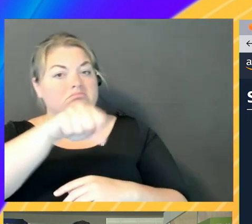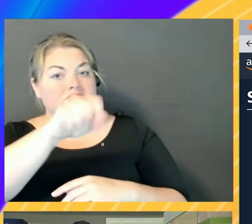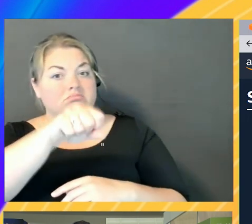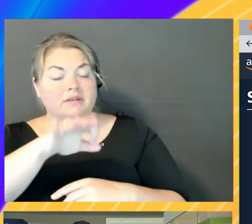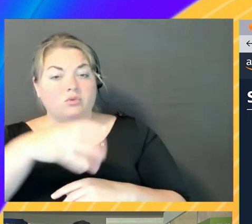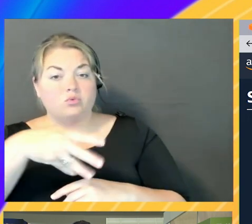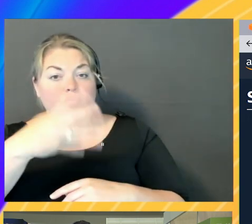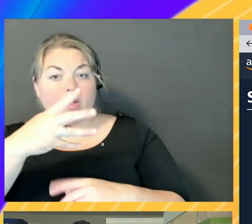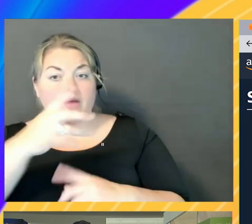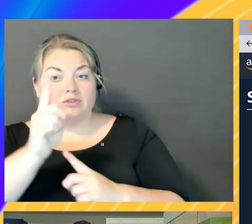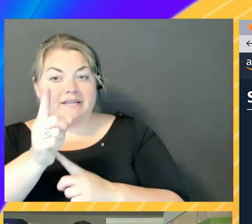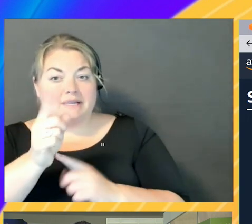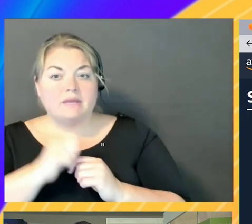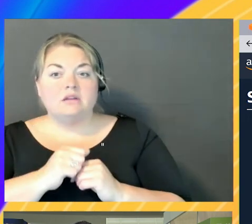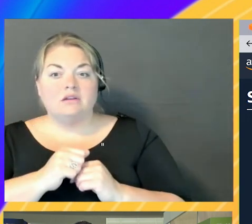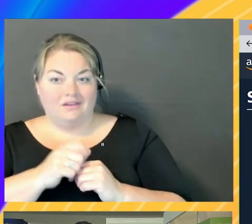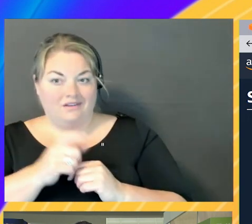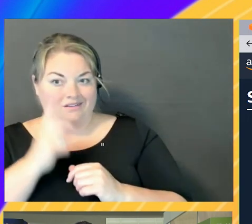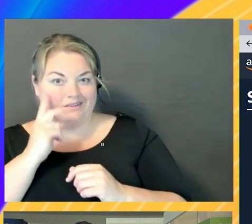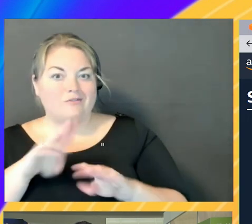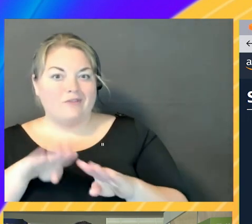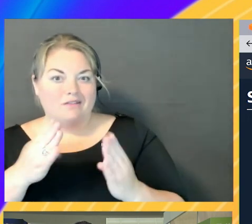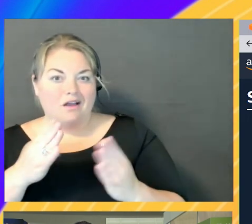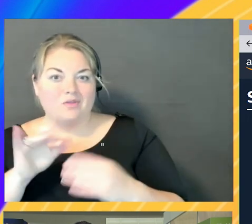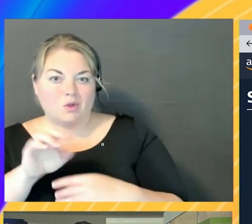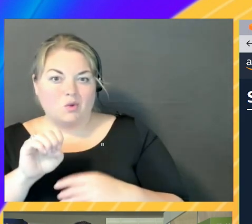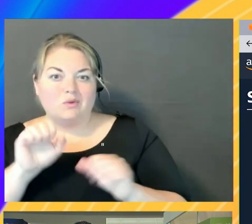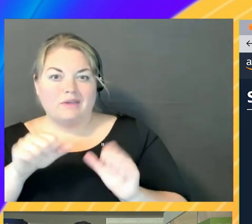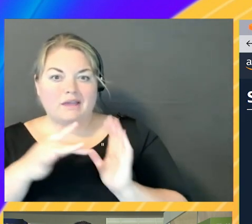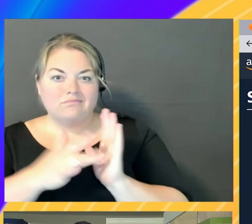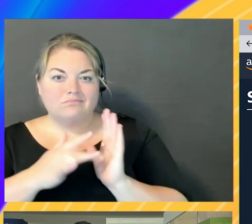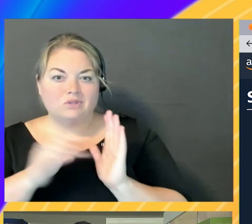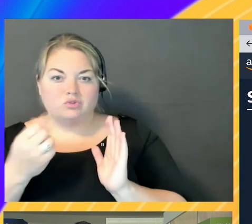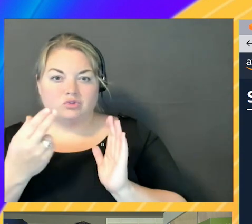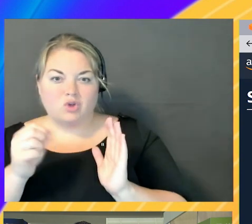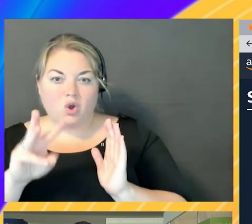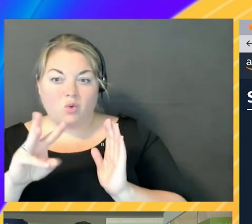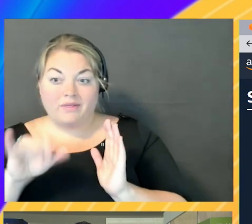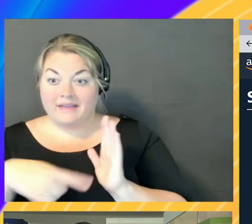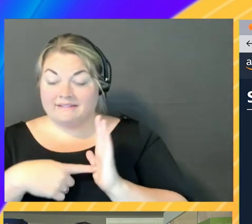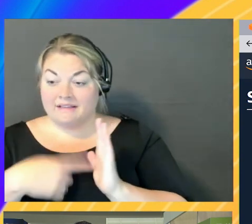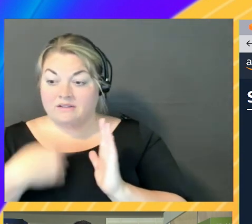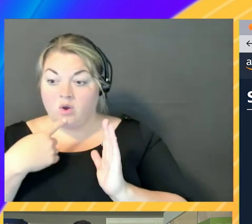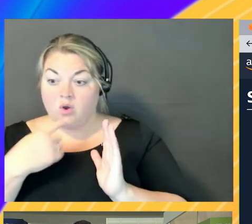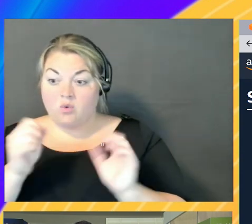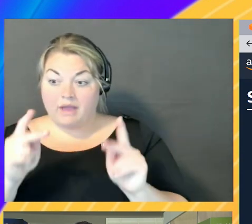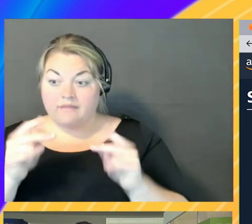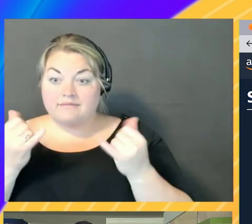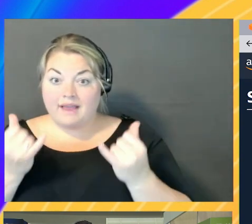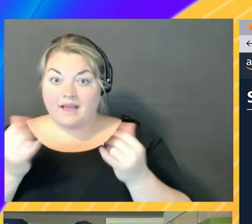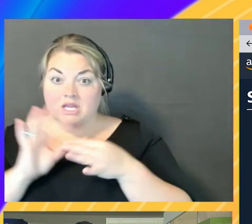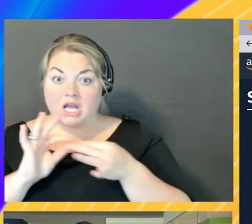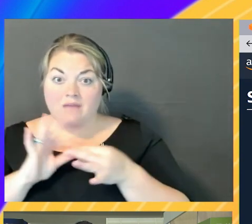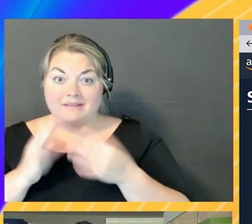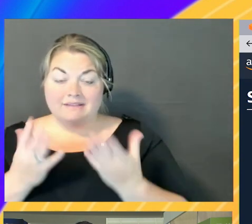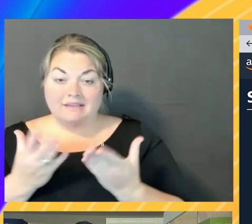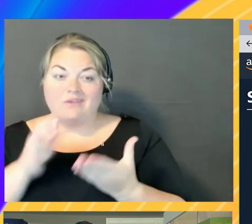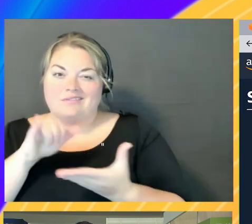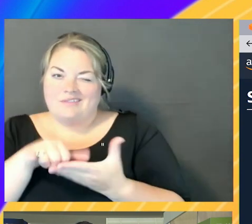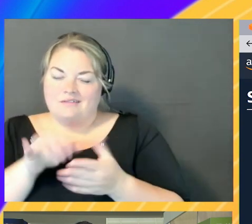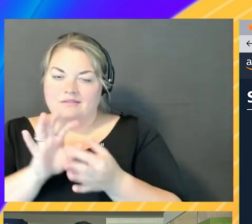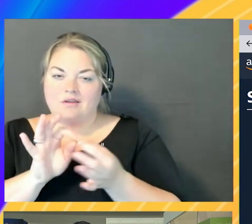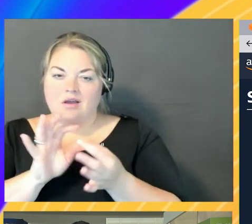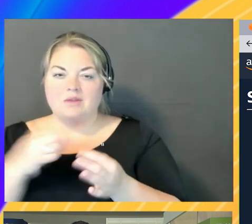bit, so you've unlocked clue one. Okay. So now you can hit show, and this says, okay, now the comment's here. So this is the comment that we want to put